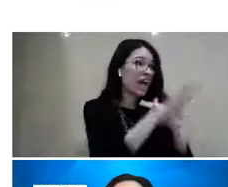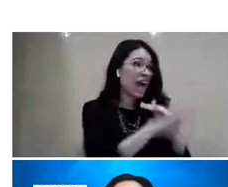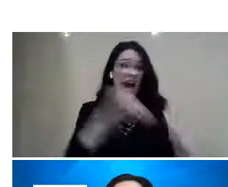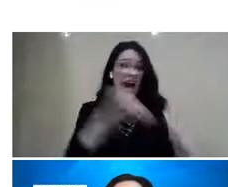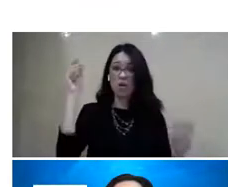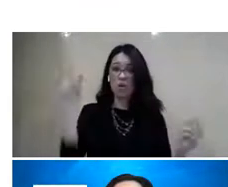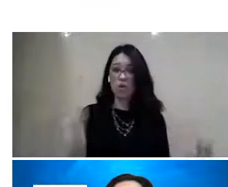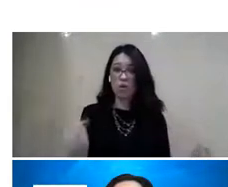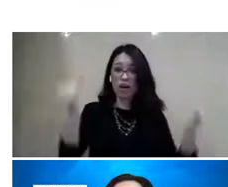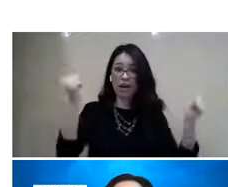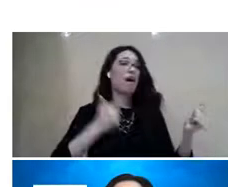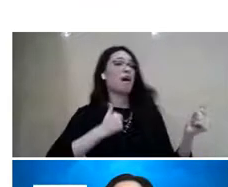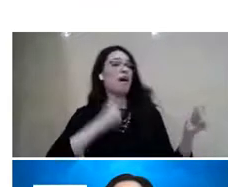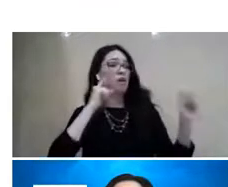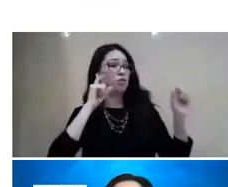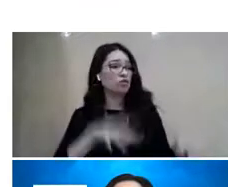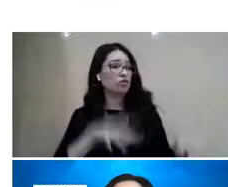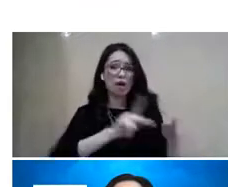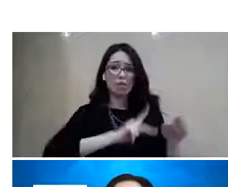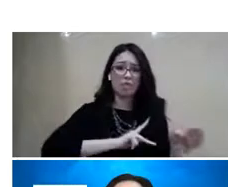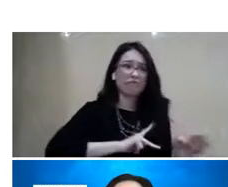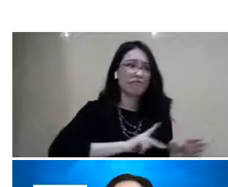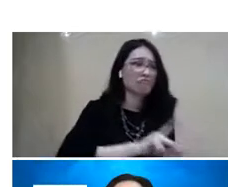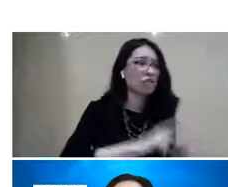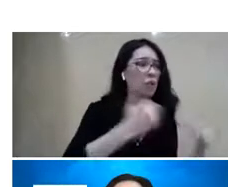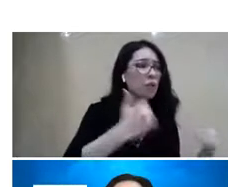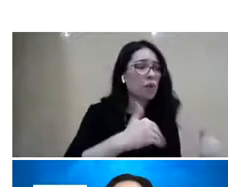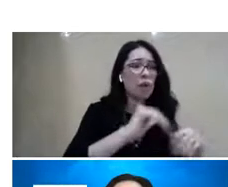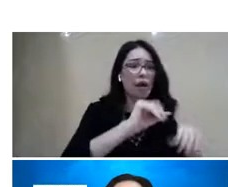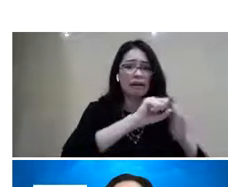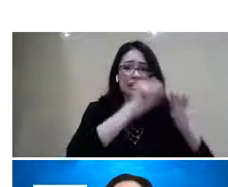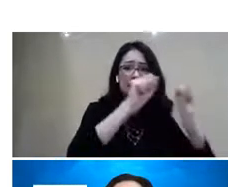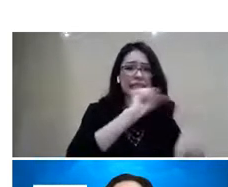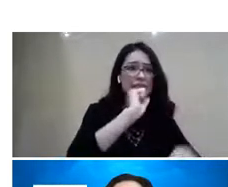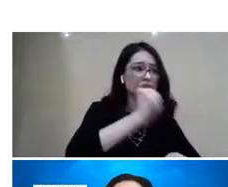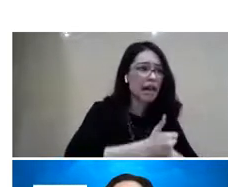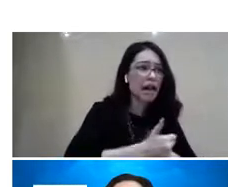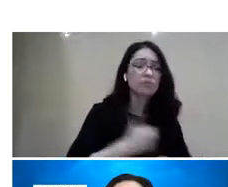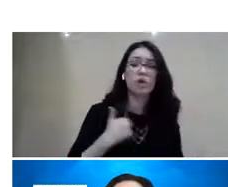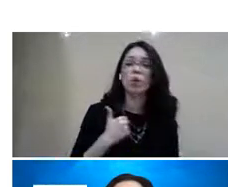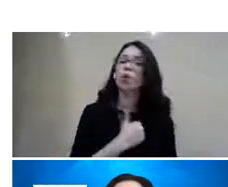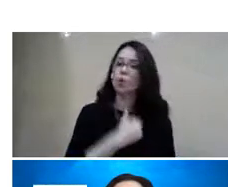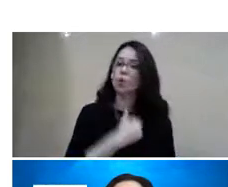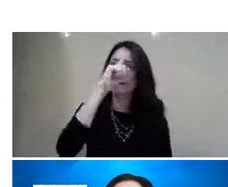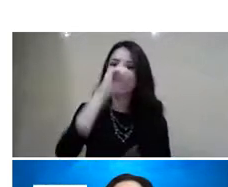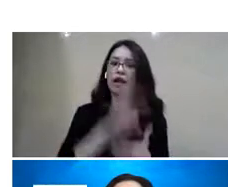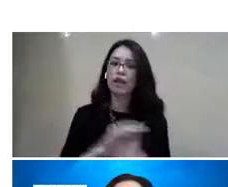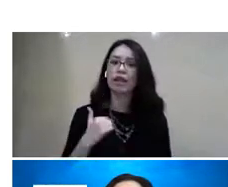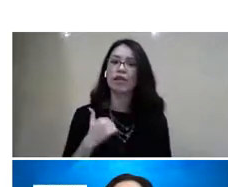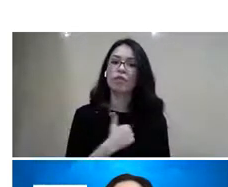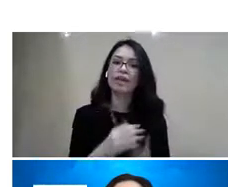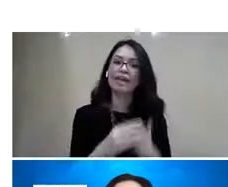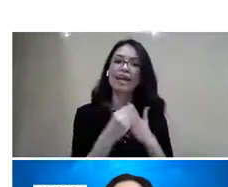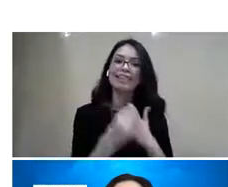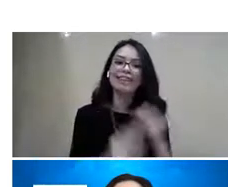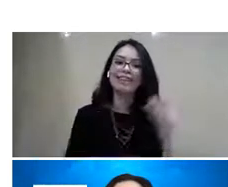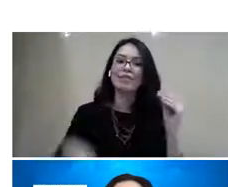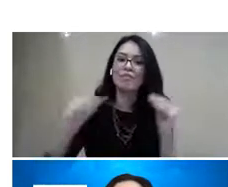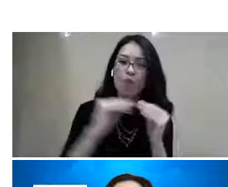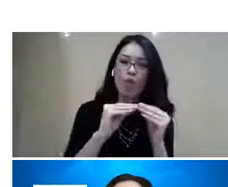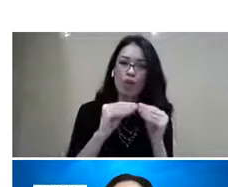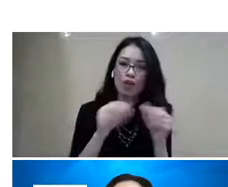professionalism, the systems that have been set up. We believe we could leverage all of that to be able to get the vaccines